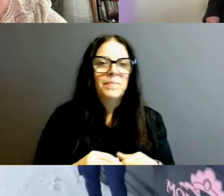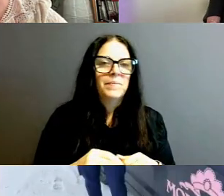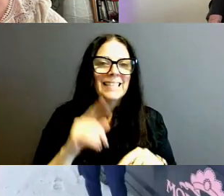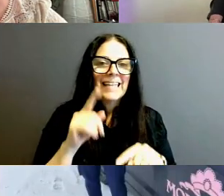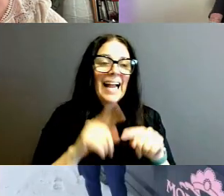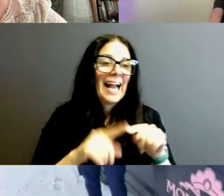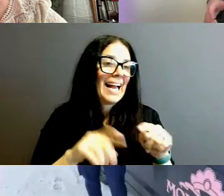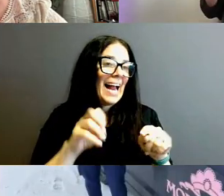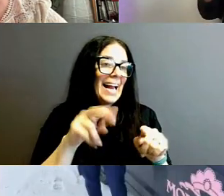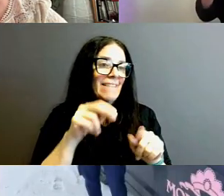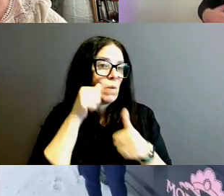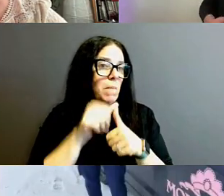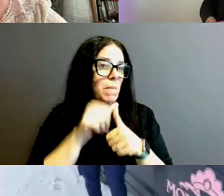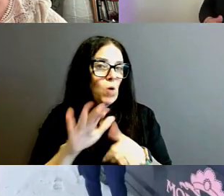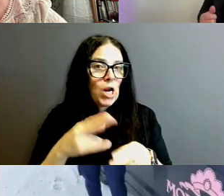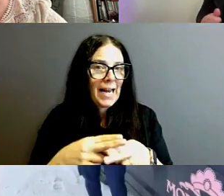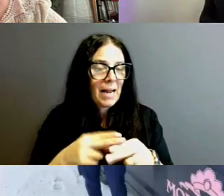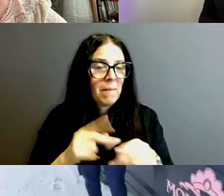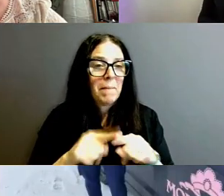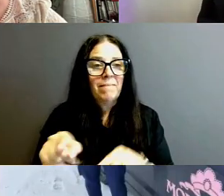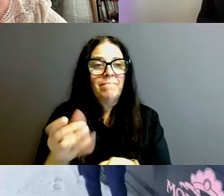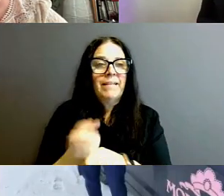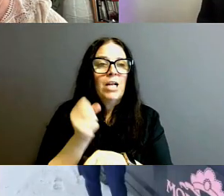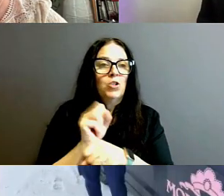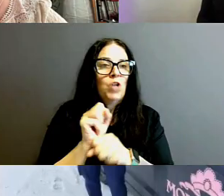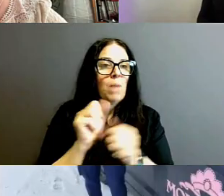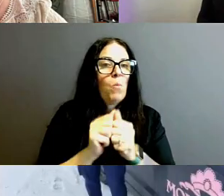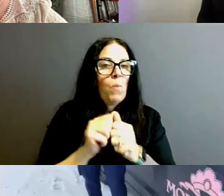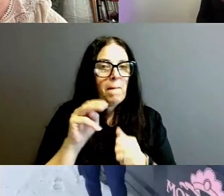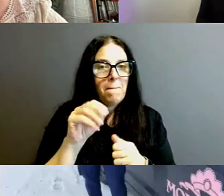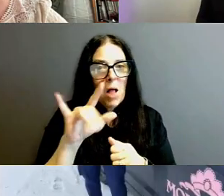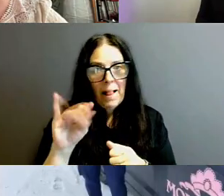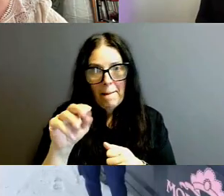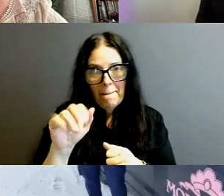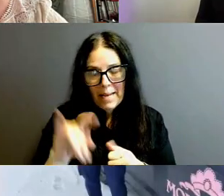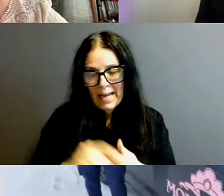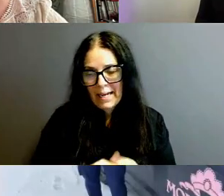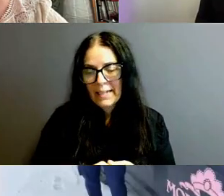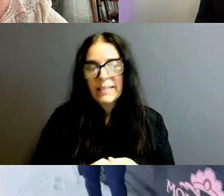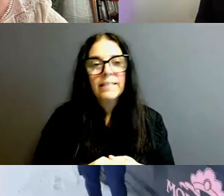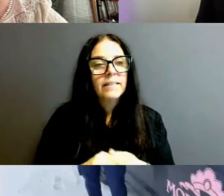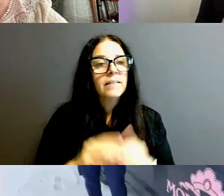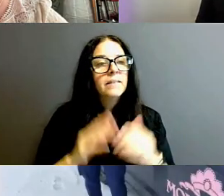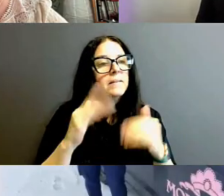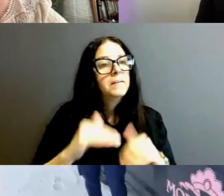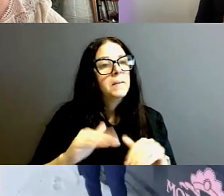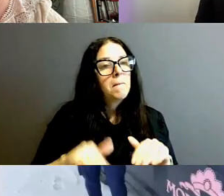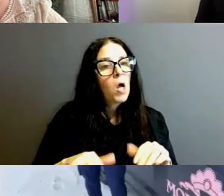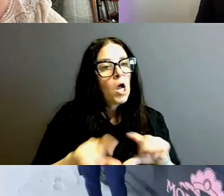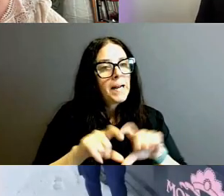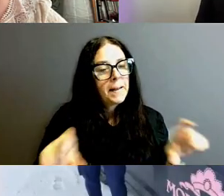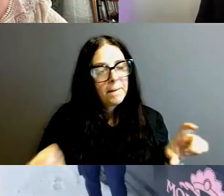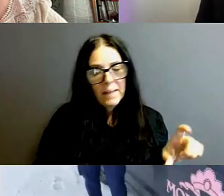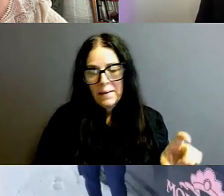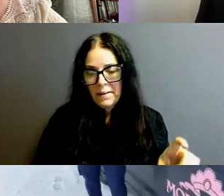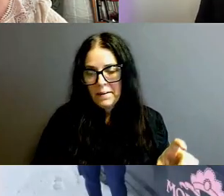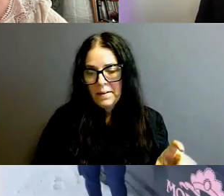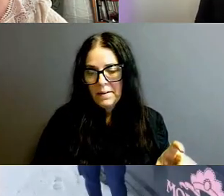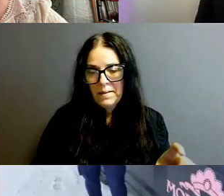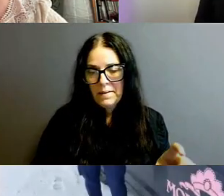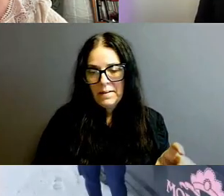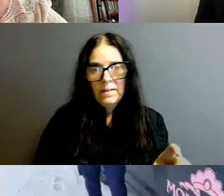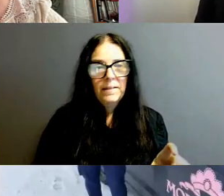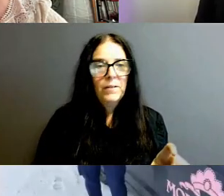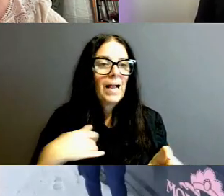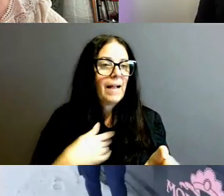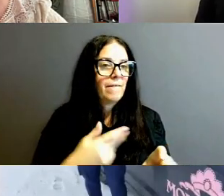at this moment, but she got a job with Molly Maid. And down on the bottom, we have three